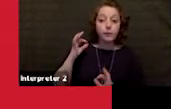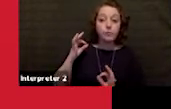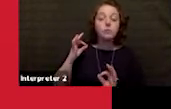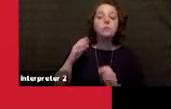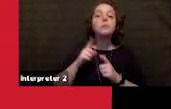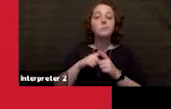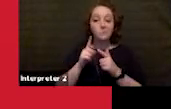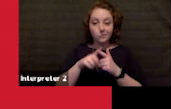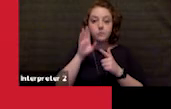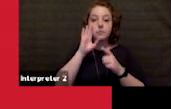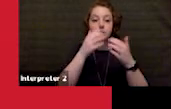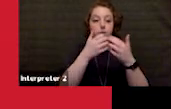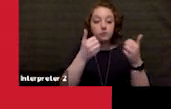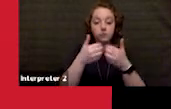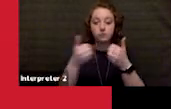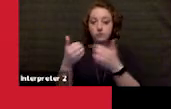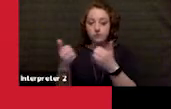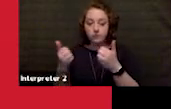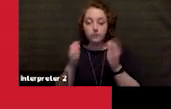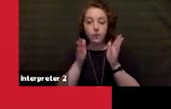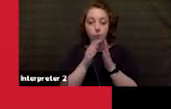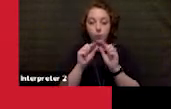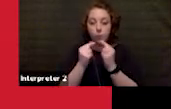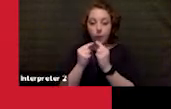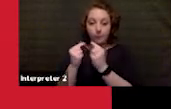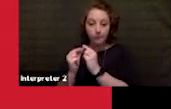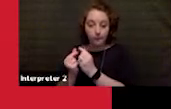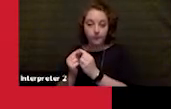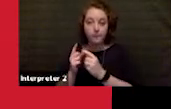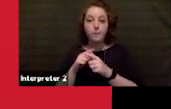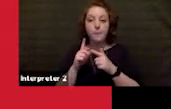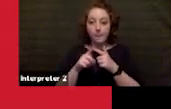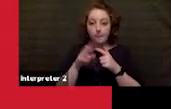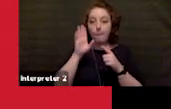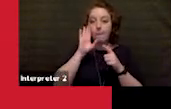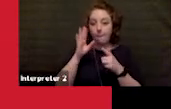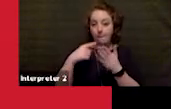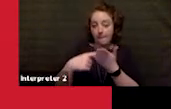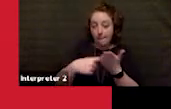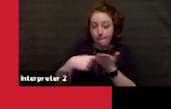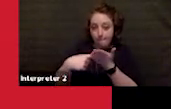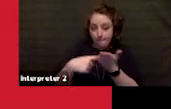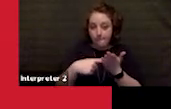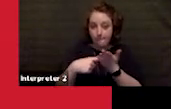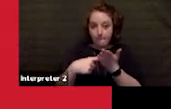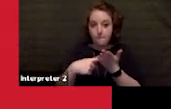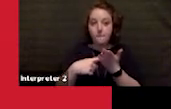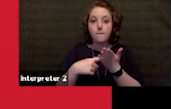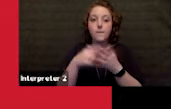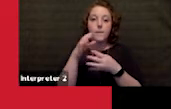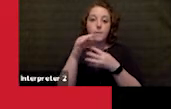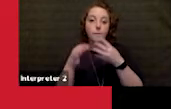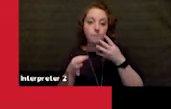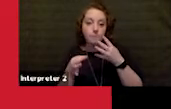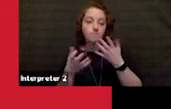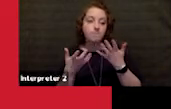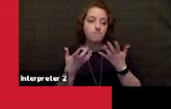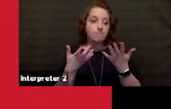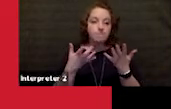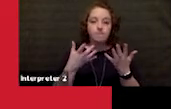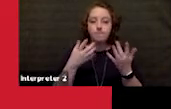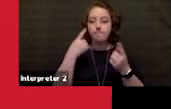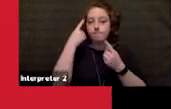small groups and just have that opportunity for everyone to discuss the options and just any